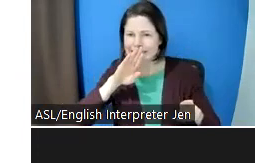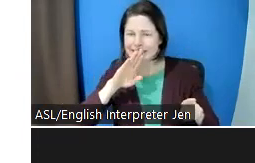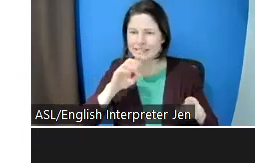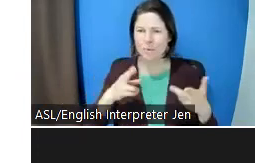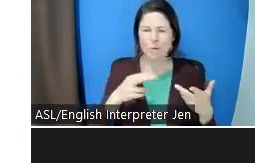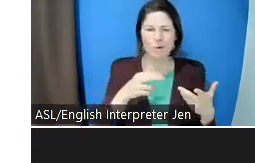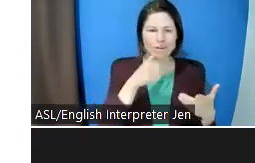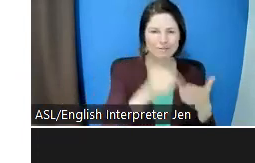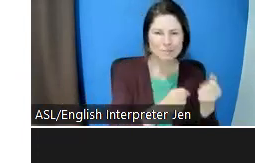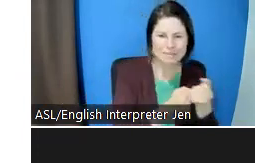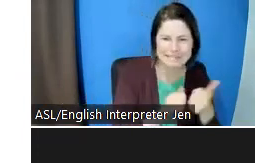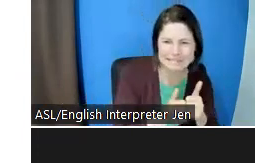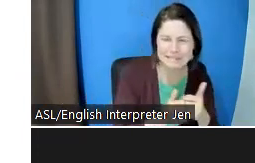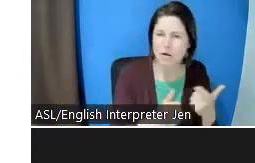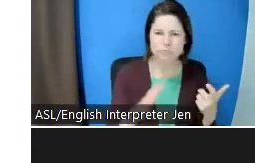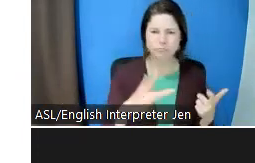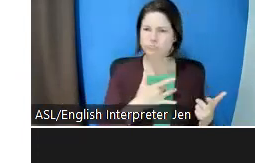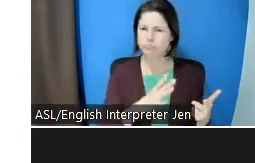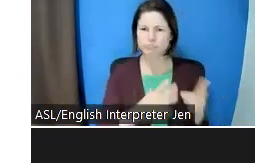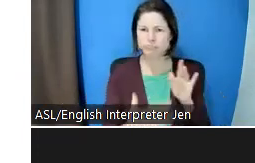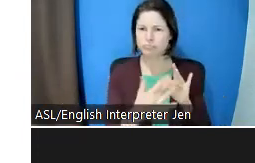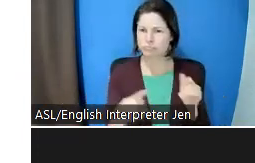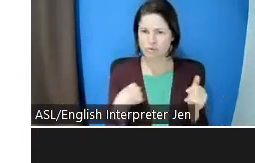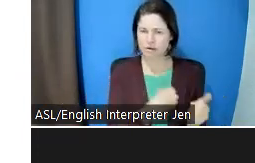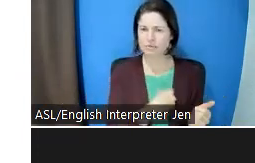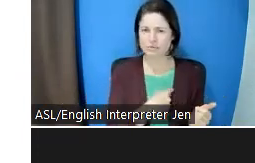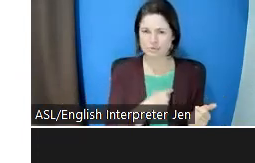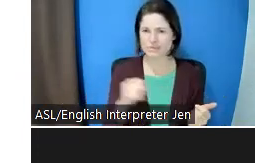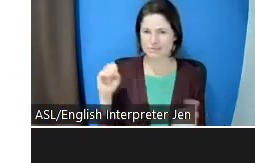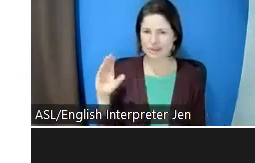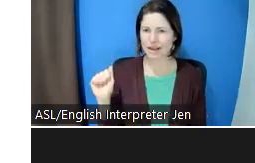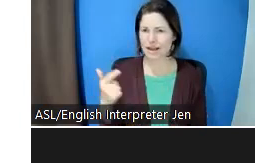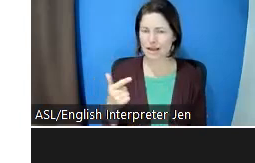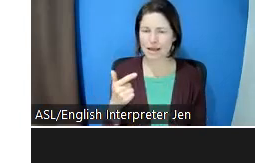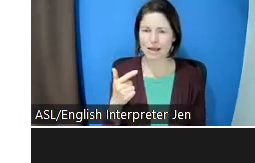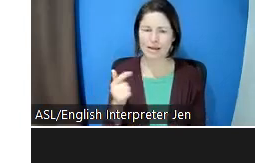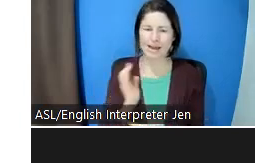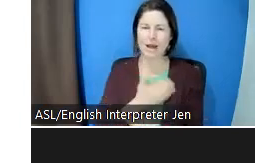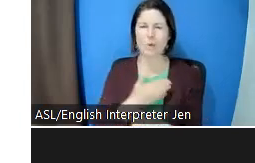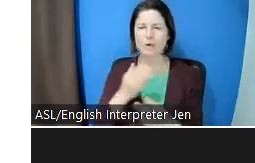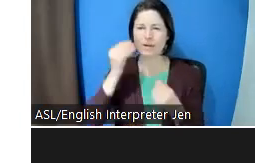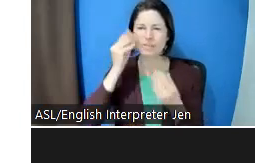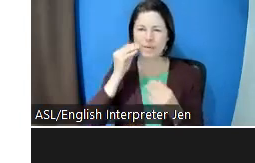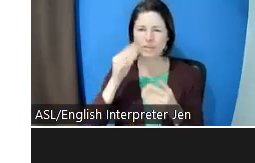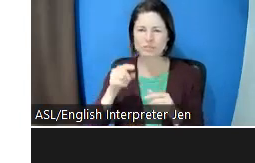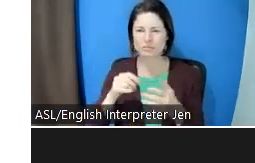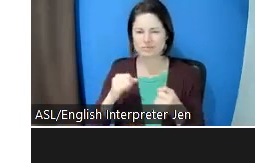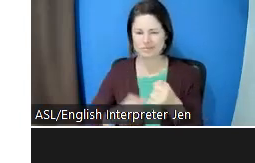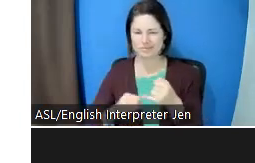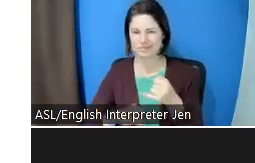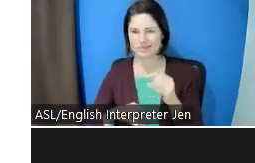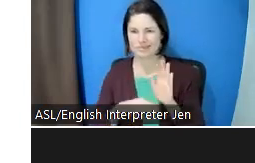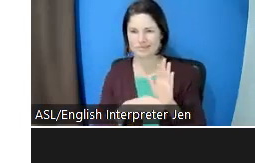please contact SCAG and myself, and we'll have some contact information at the end of the slide